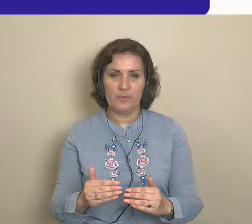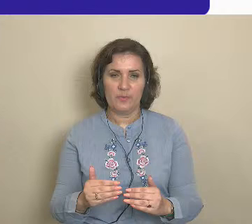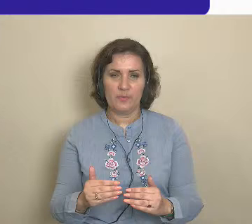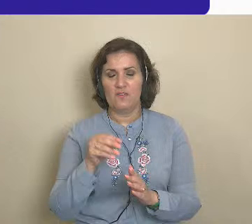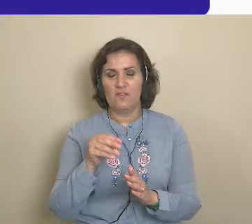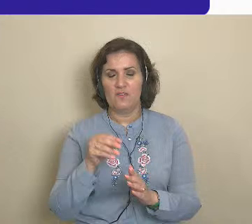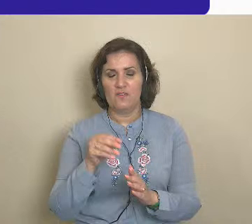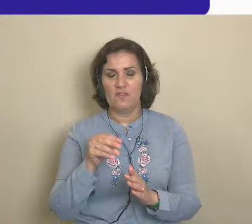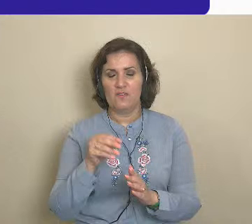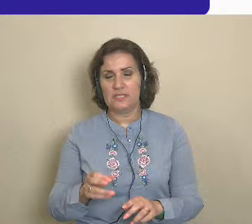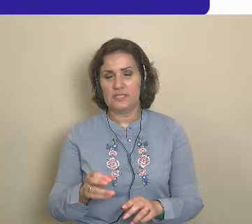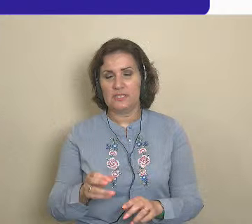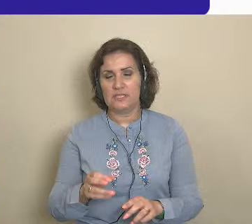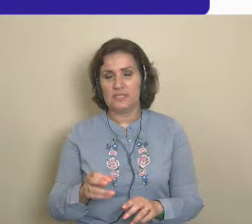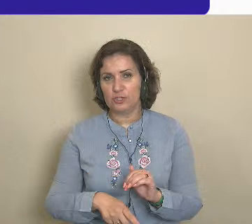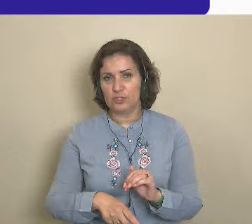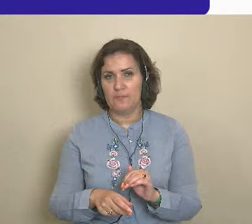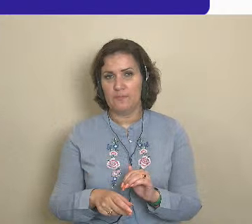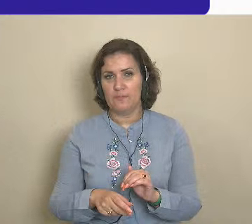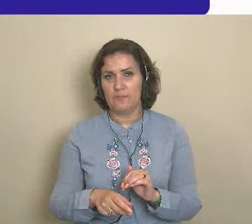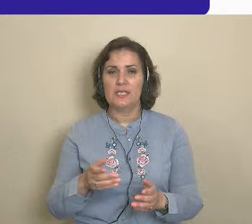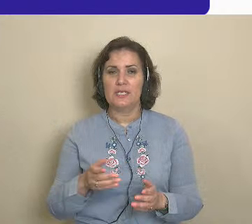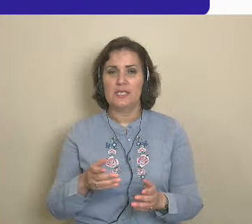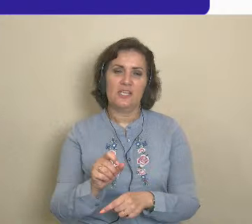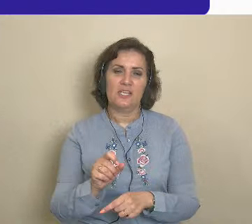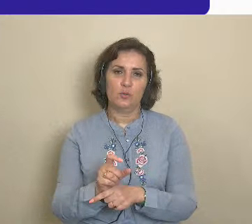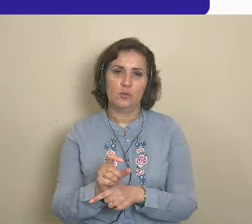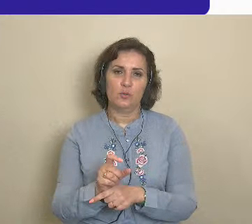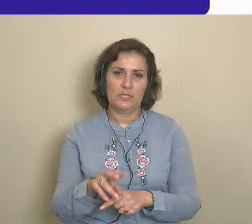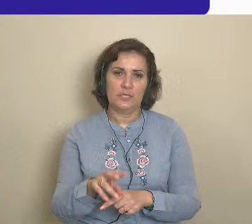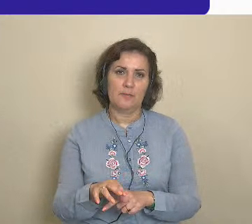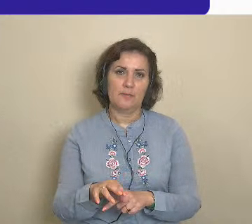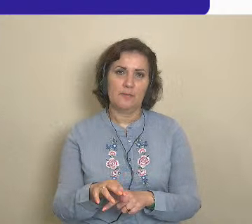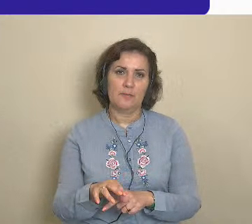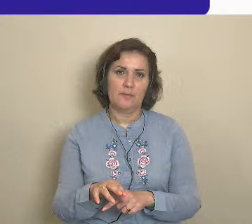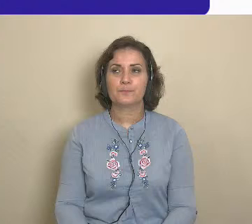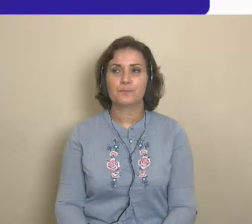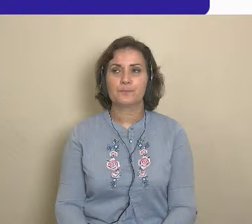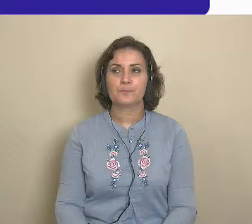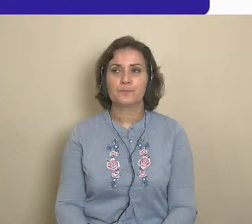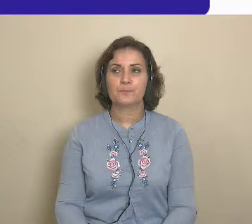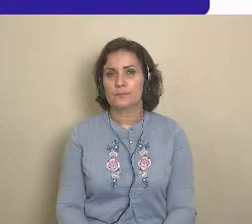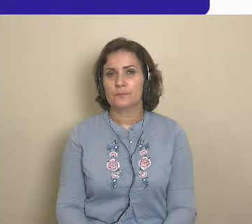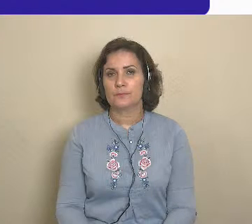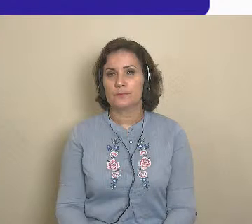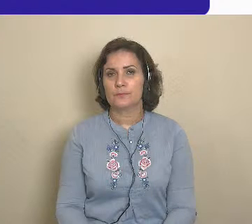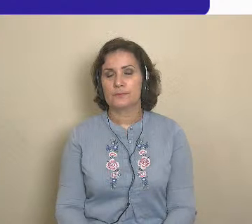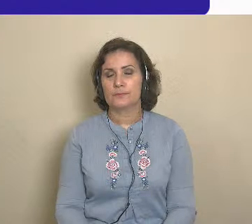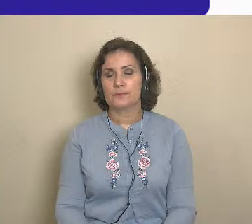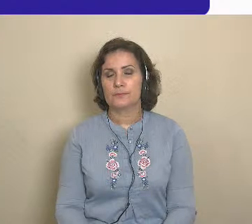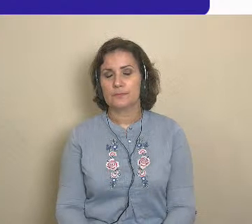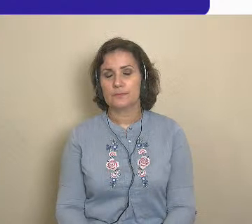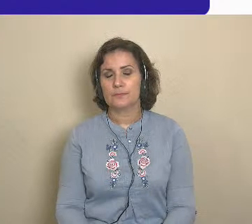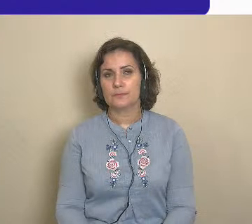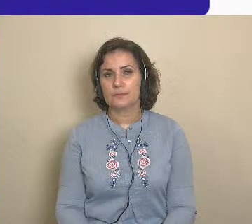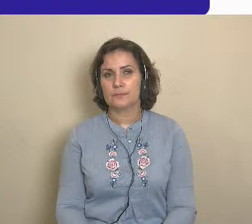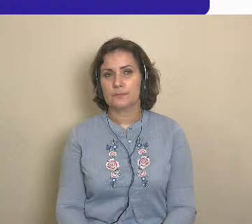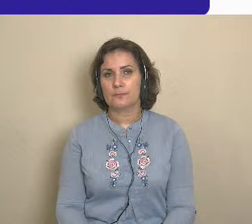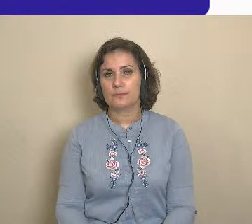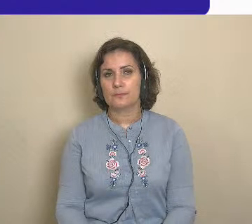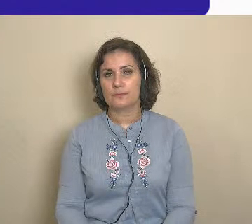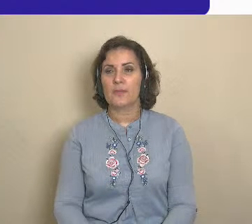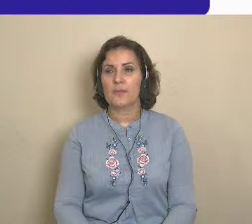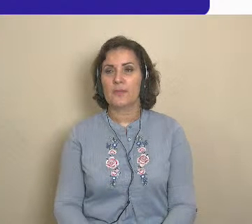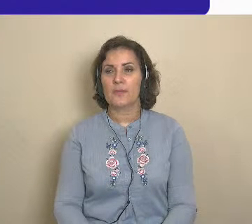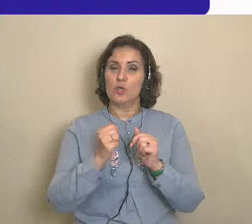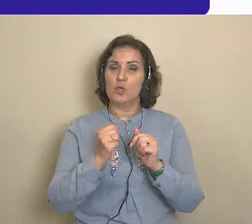which are going to participate in the main phases of the electoral process. What are their functions and what are their tasks? Just in a